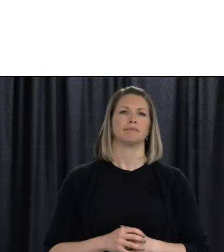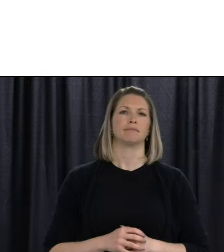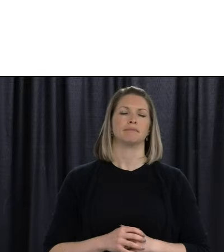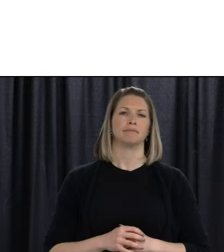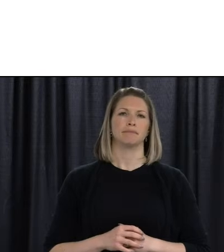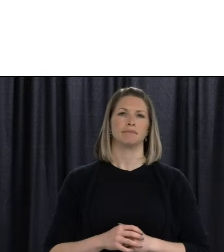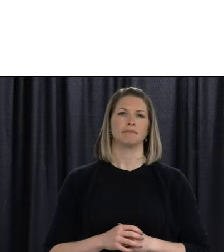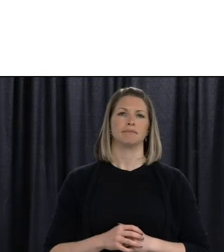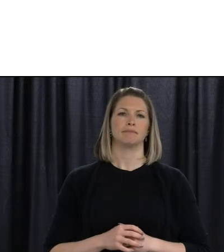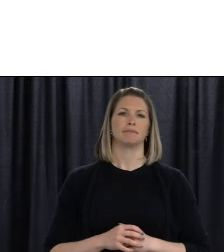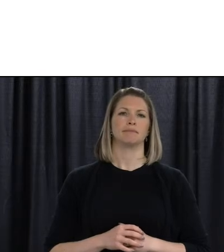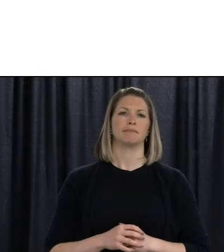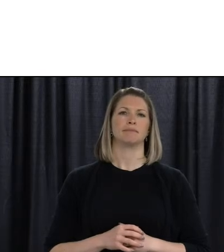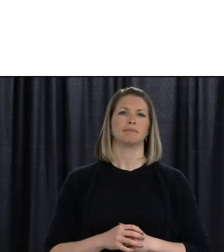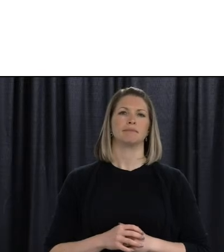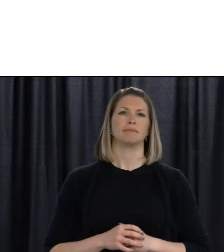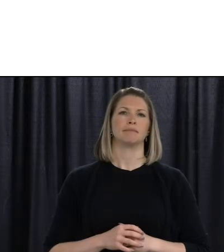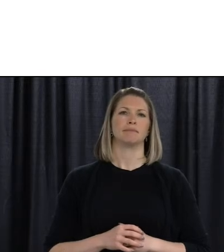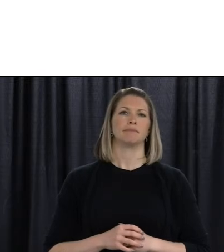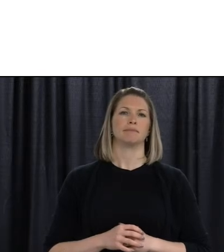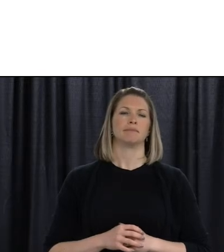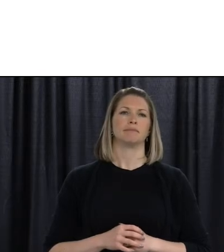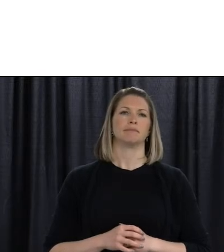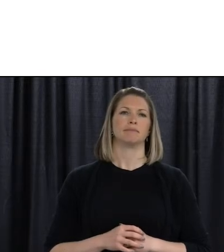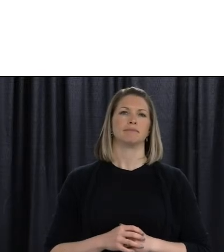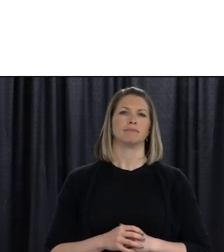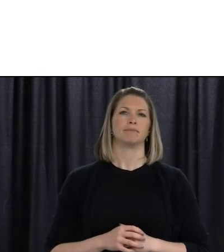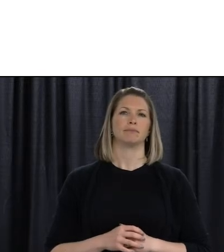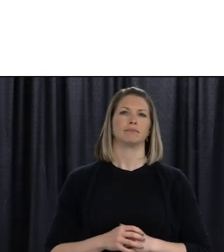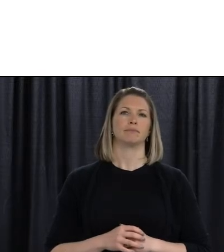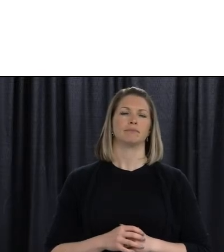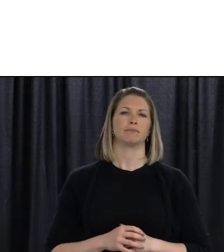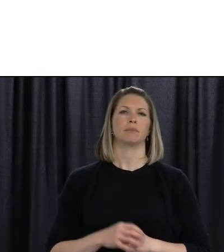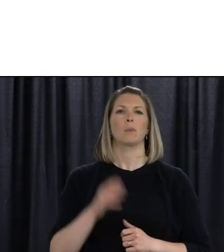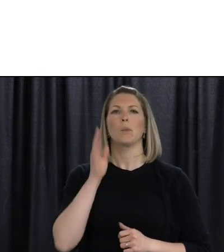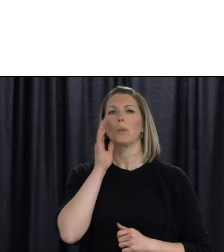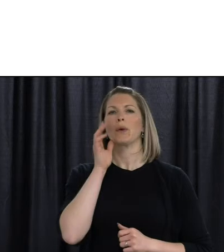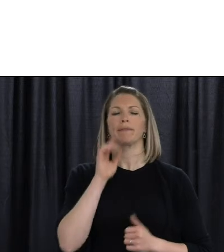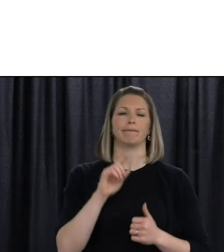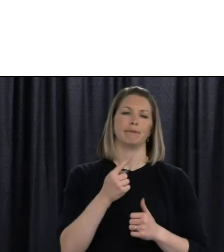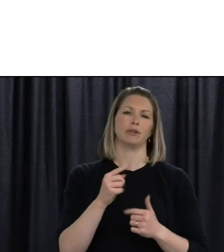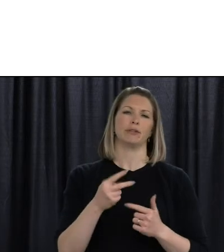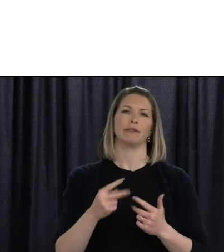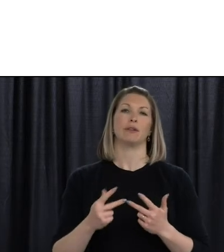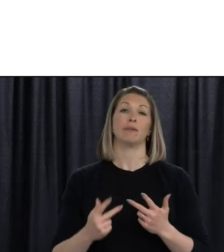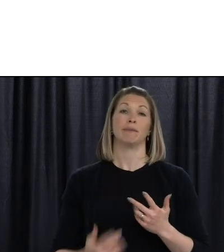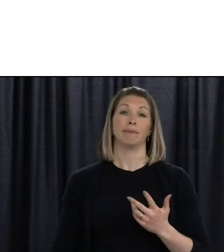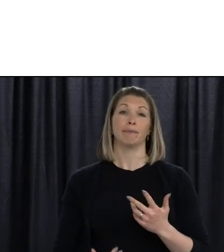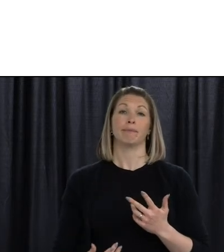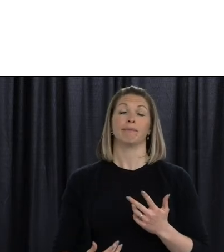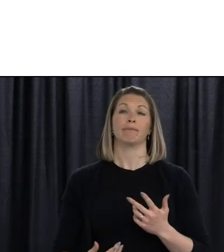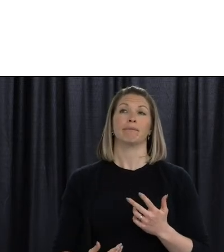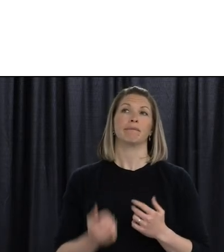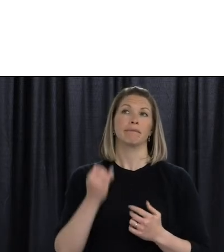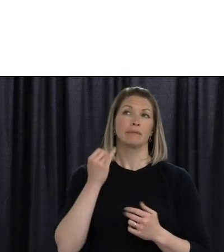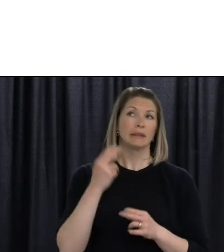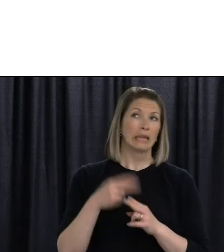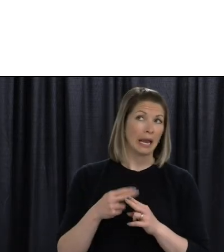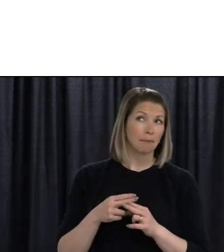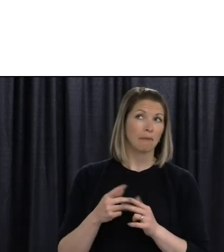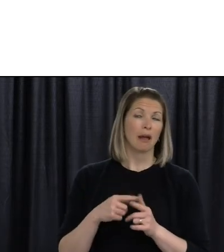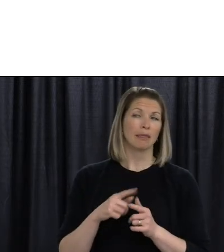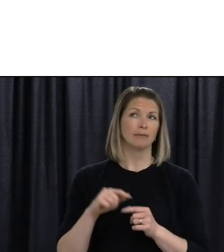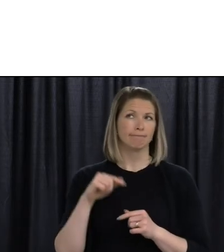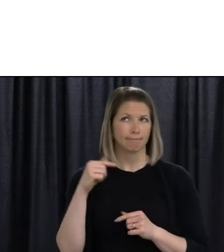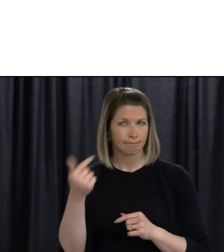response. Reporters will ask questions in the order they registered for today's call. Please do not press *1 until your name has been